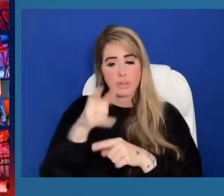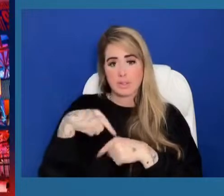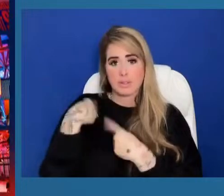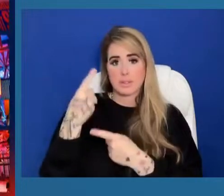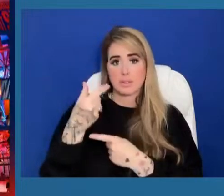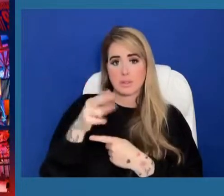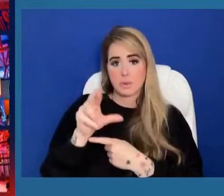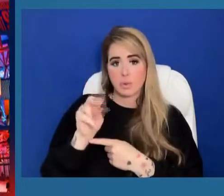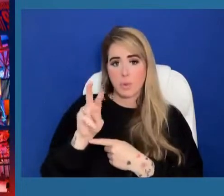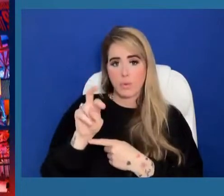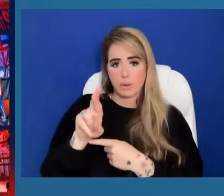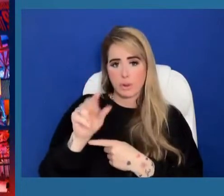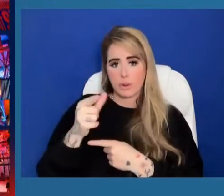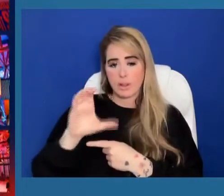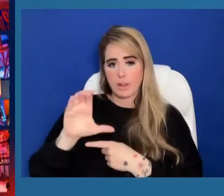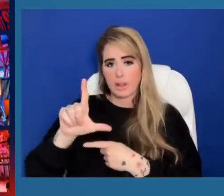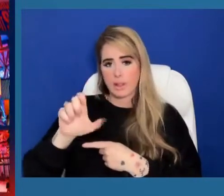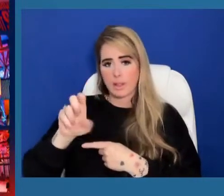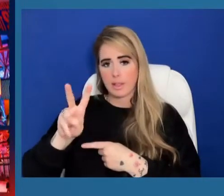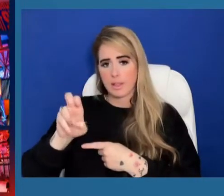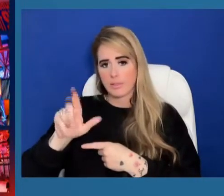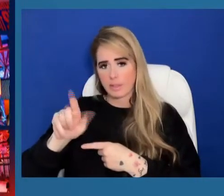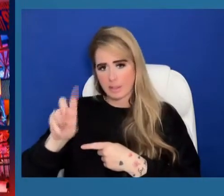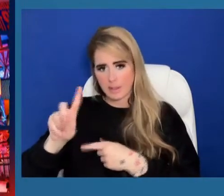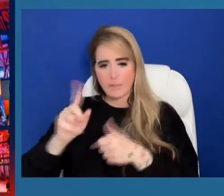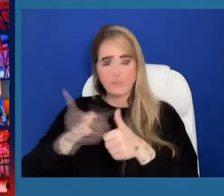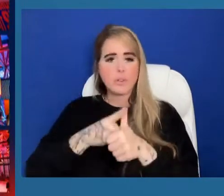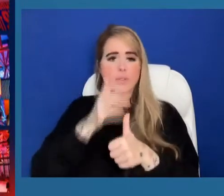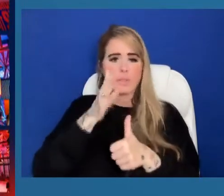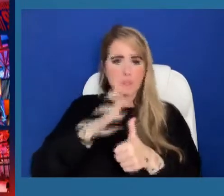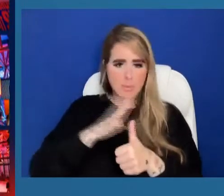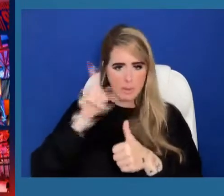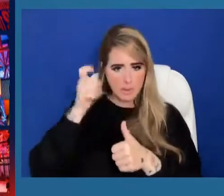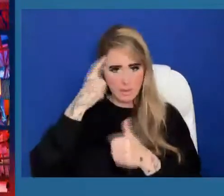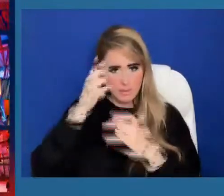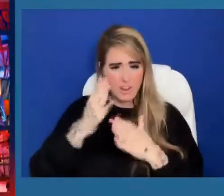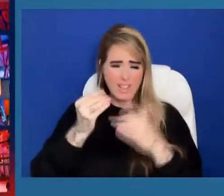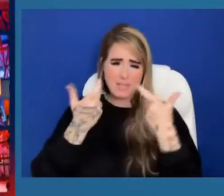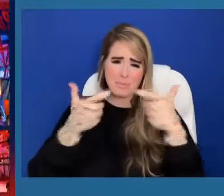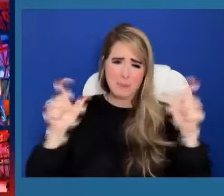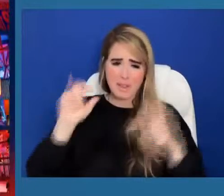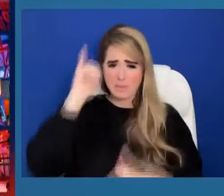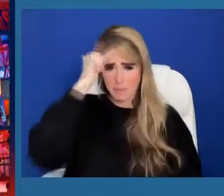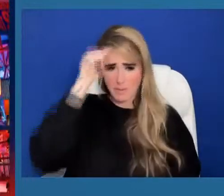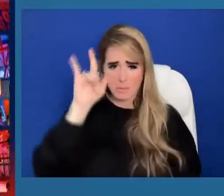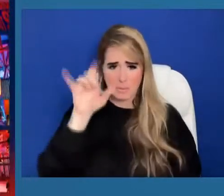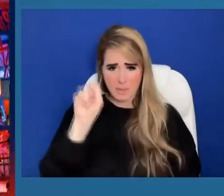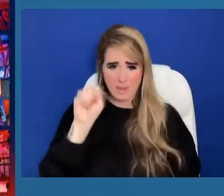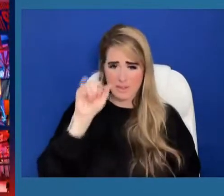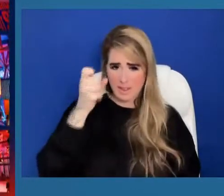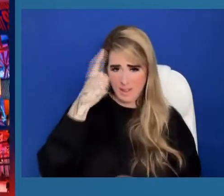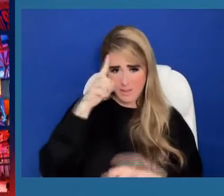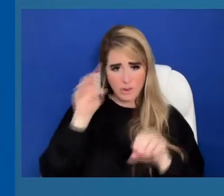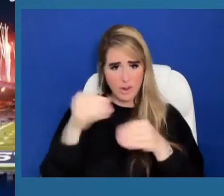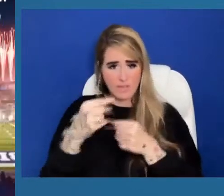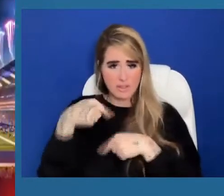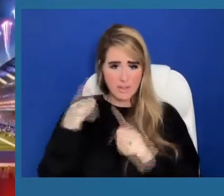governor. But I'm also proud to be the biggest Buffalo Bills fan that governor's office has ever